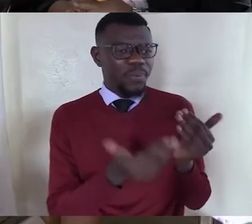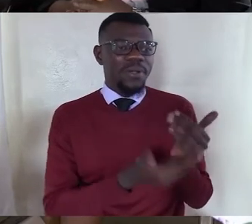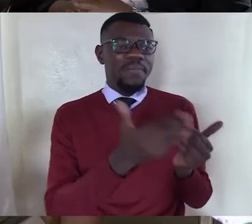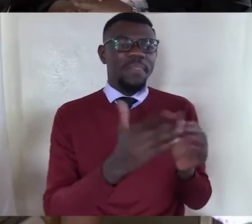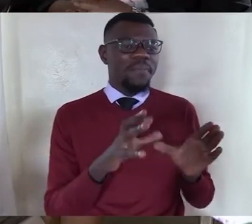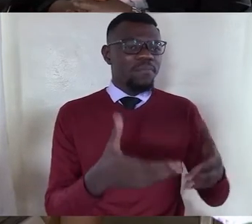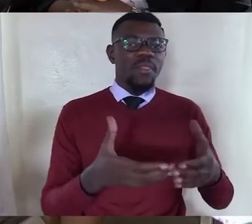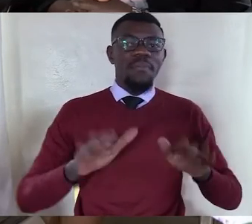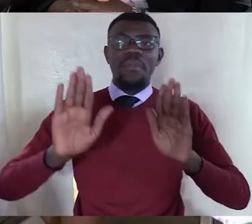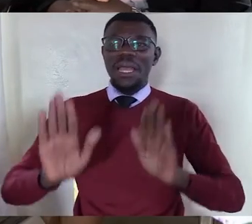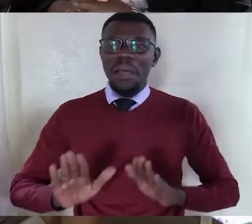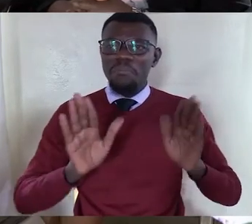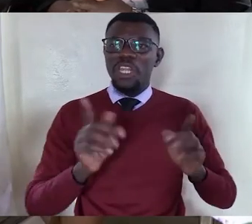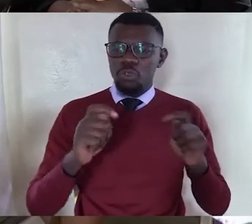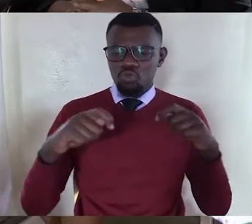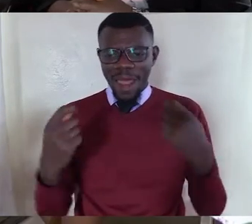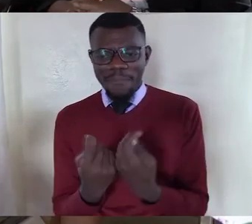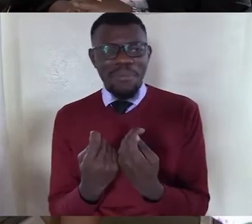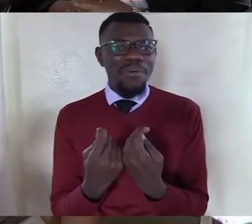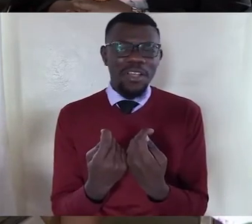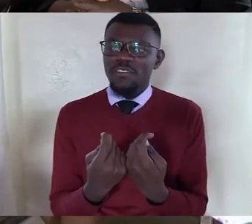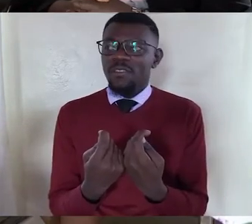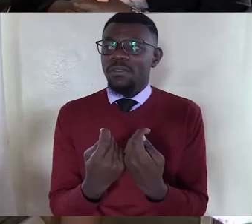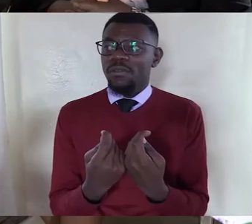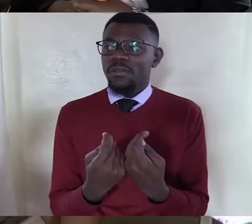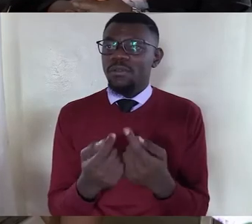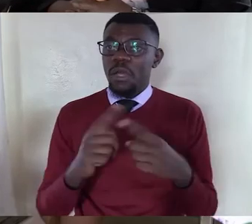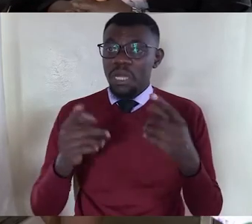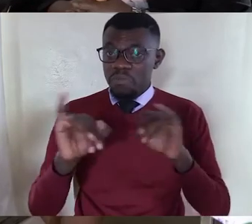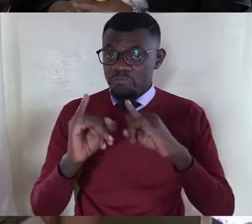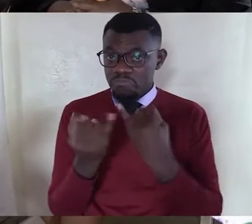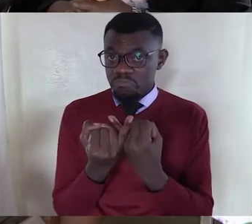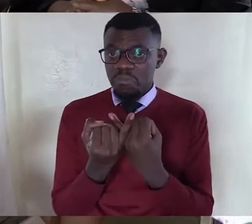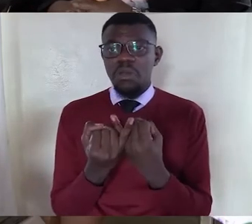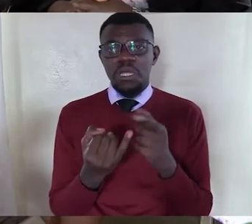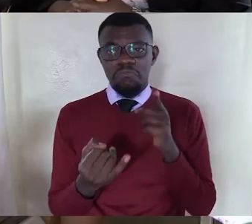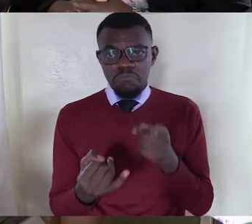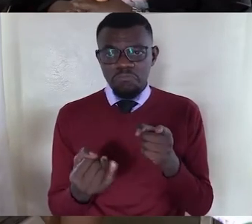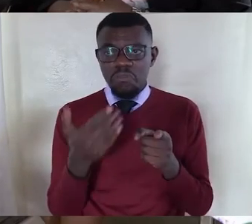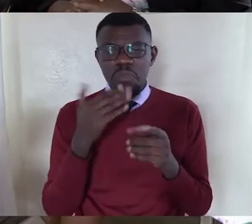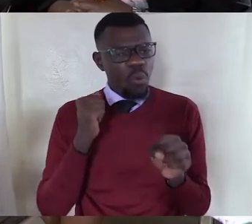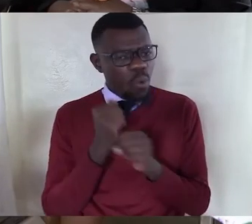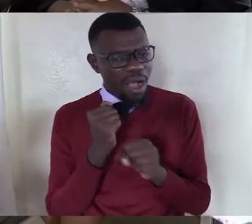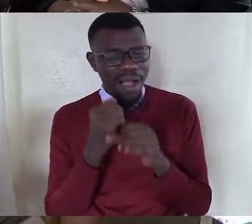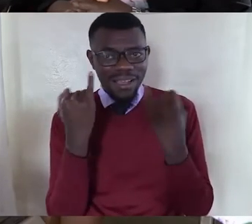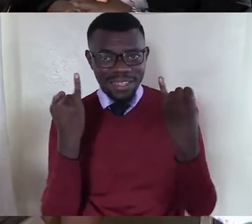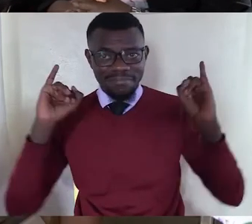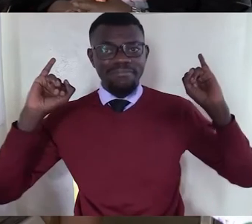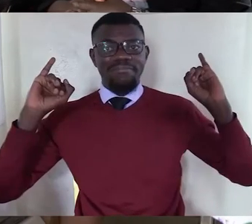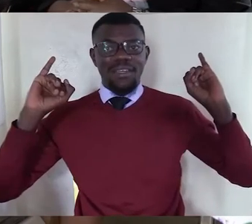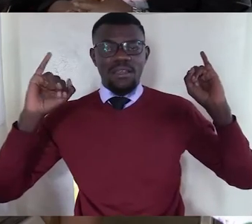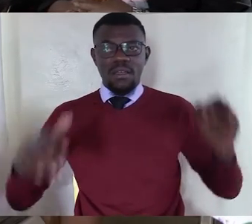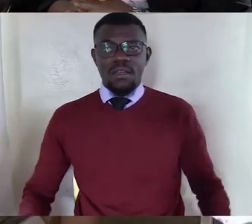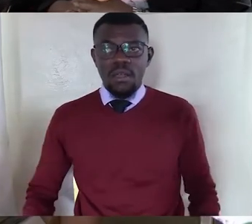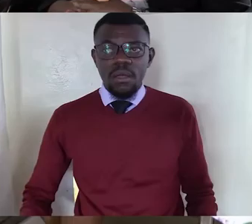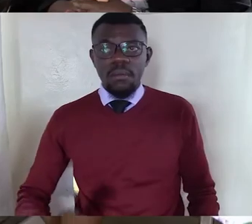So the reason why I'm raising this is because it also shows the emasculation of our independent institutions.